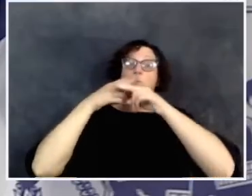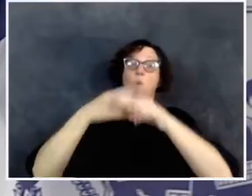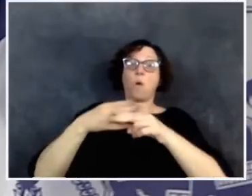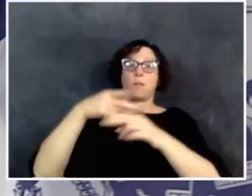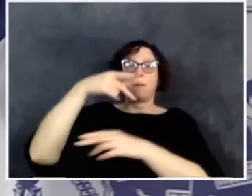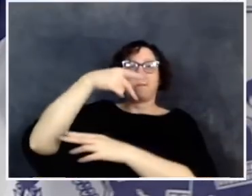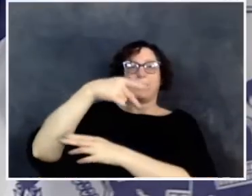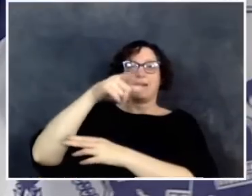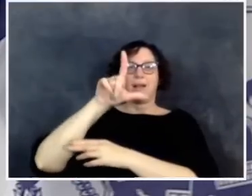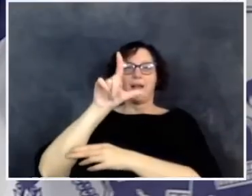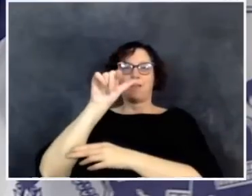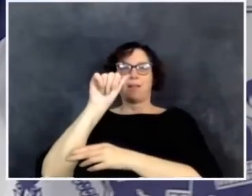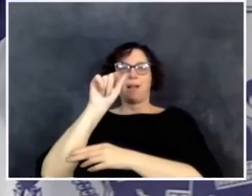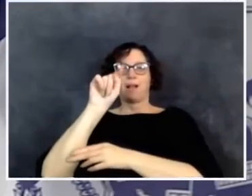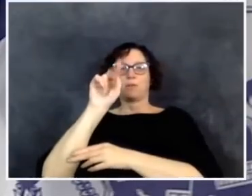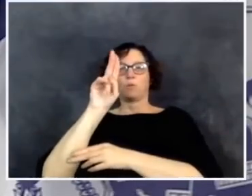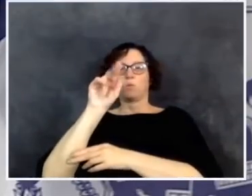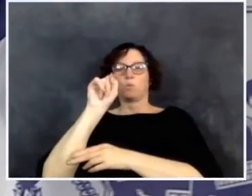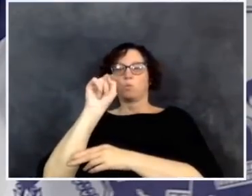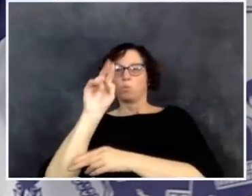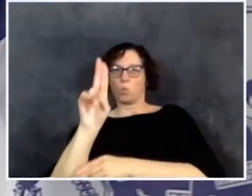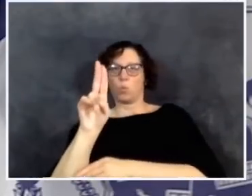tell. I